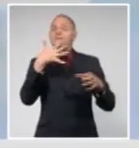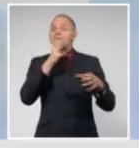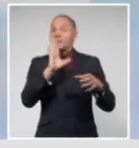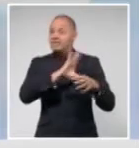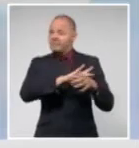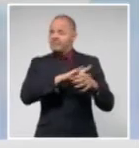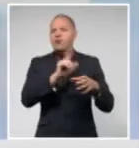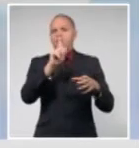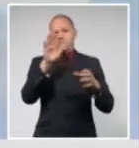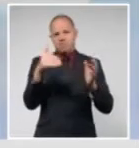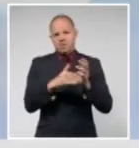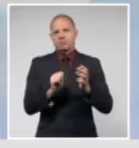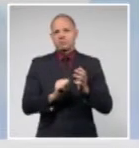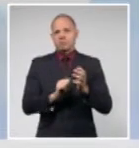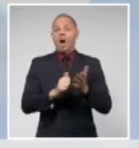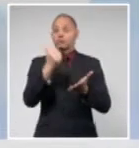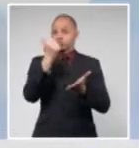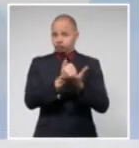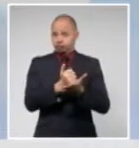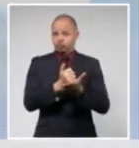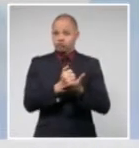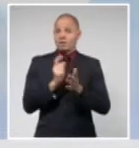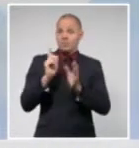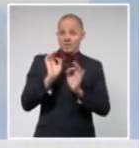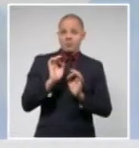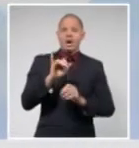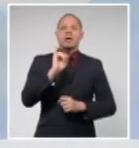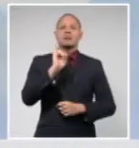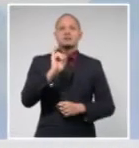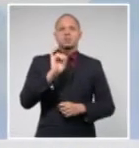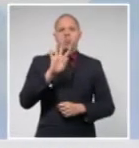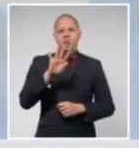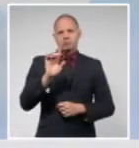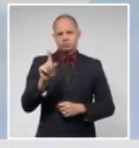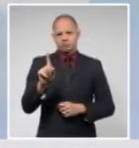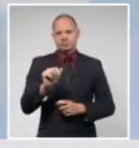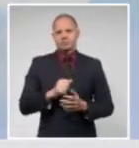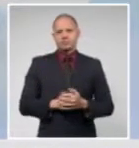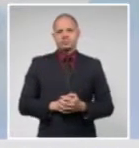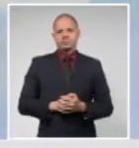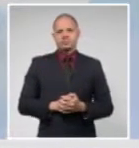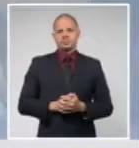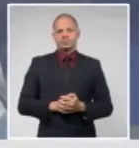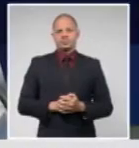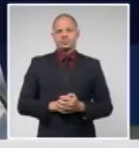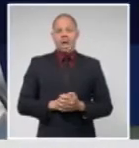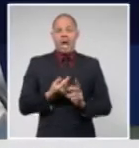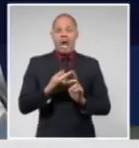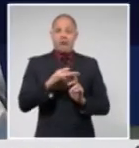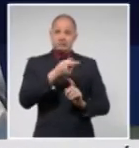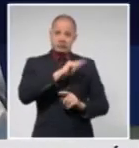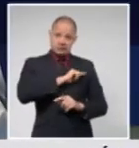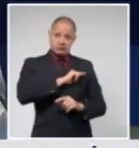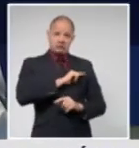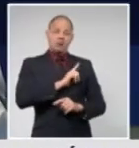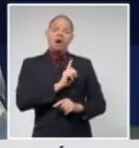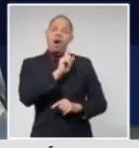56 are under observation. There are 1,000 suspected cases and